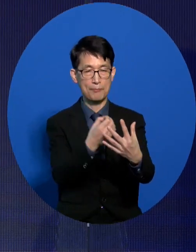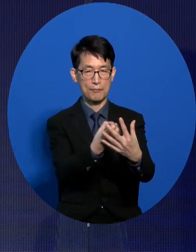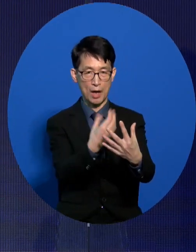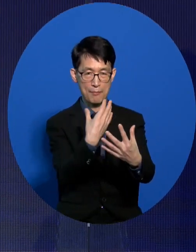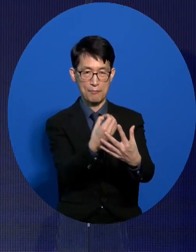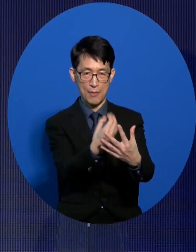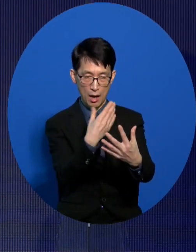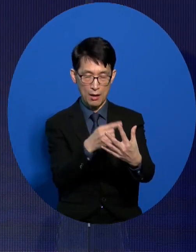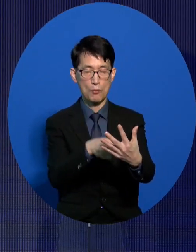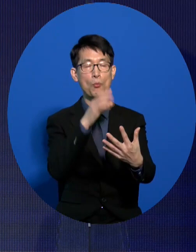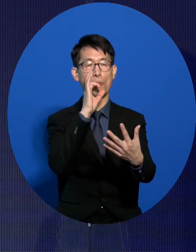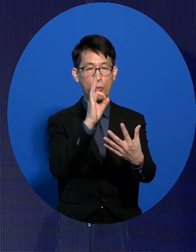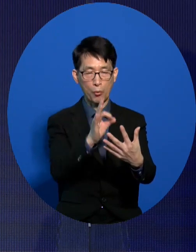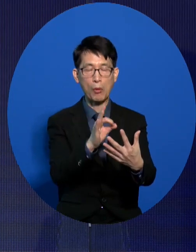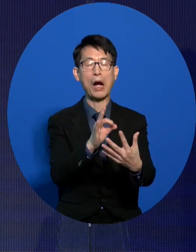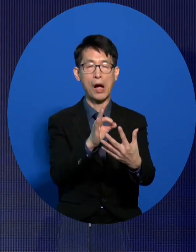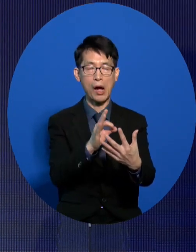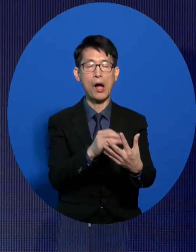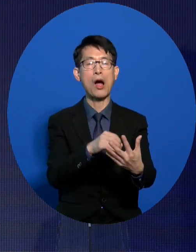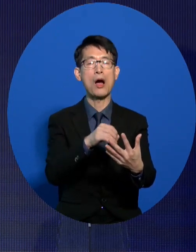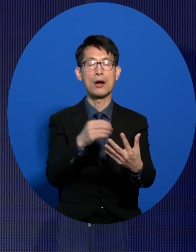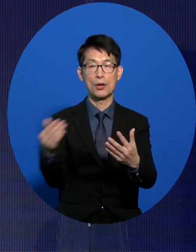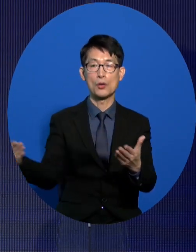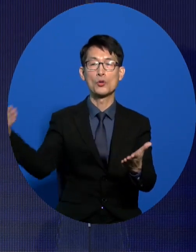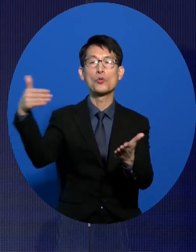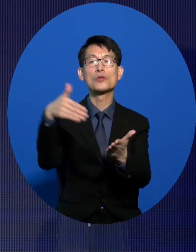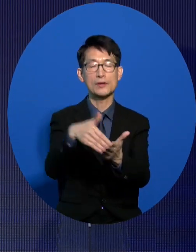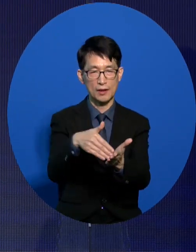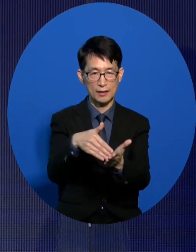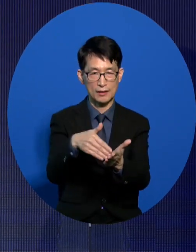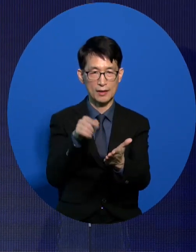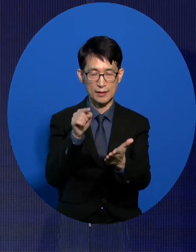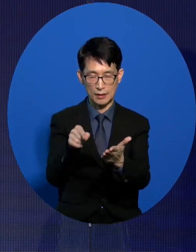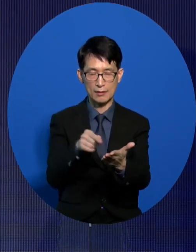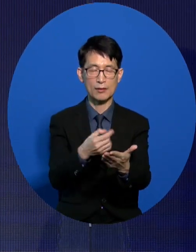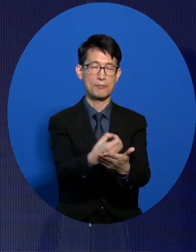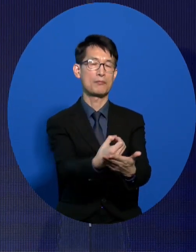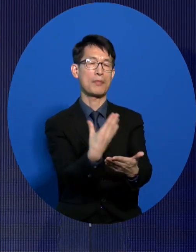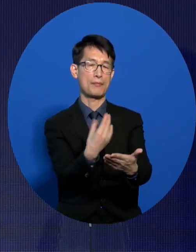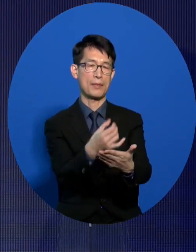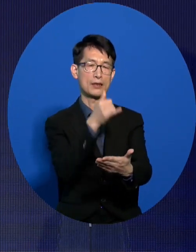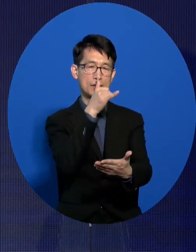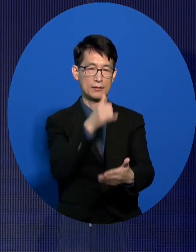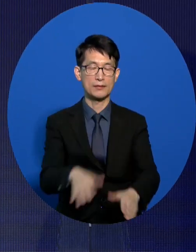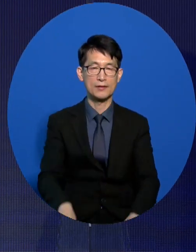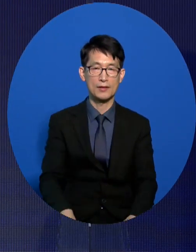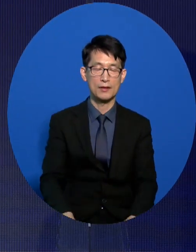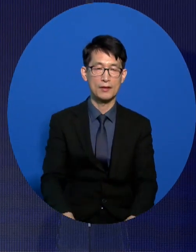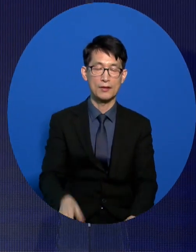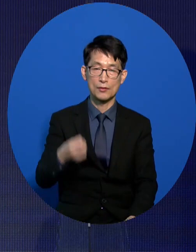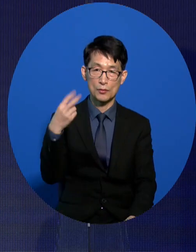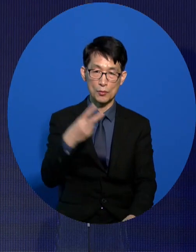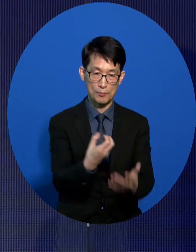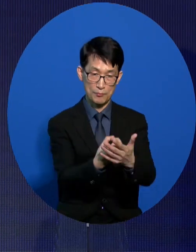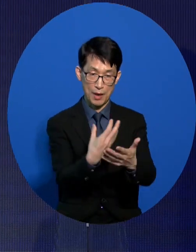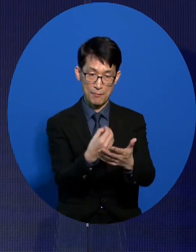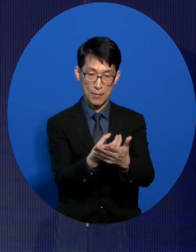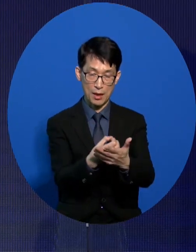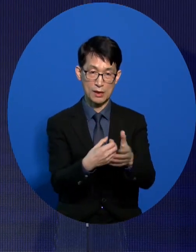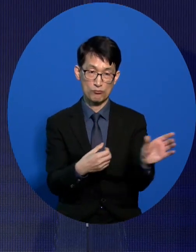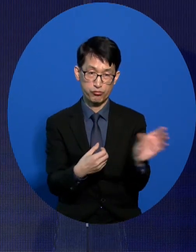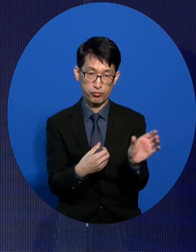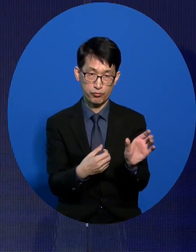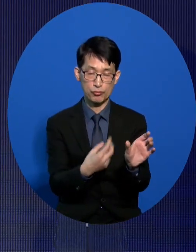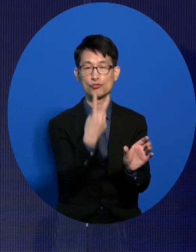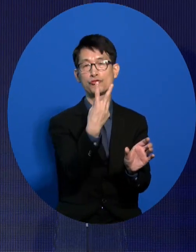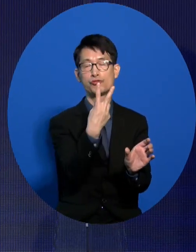the screens to enable the drivers and the users to know that a call